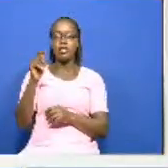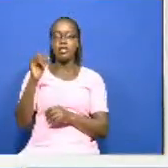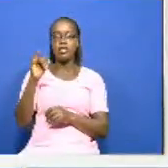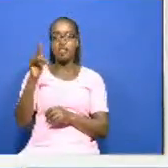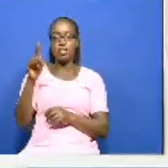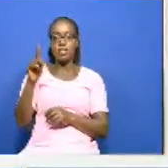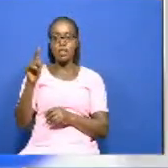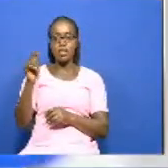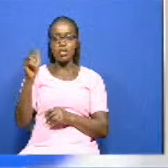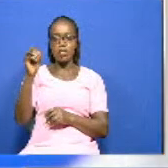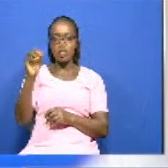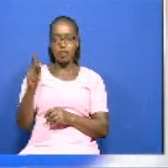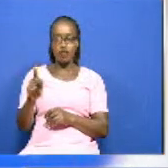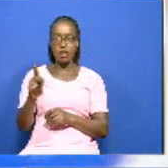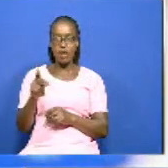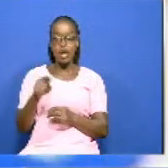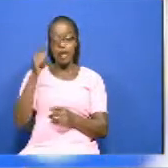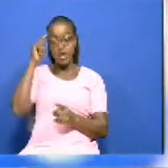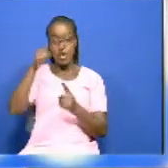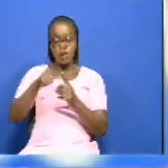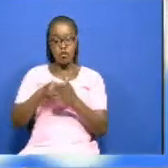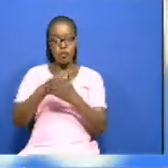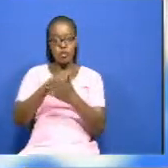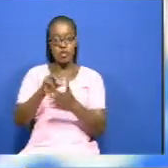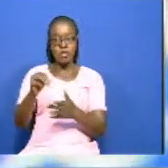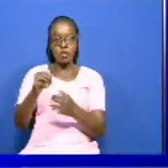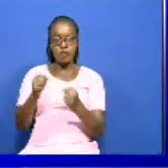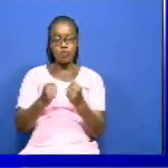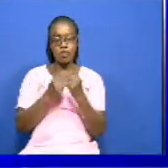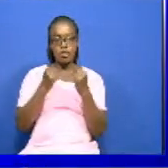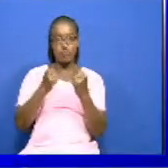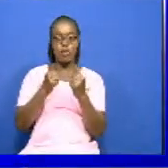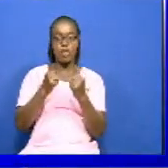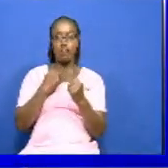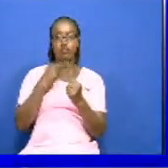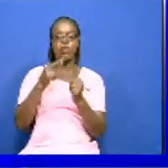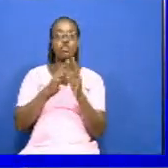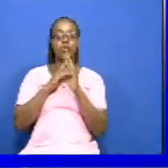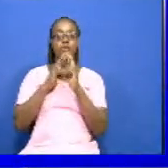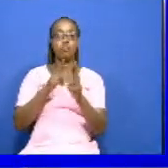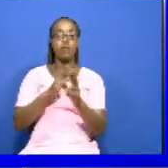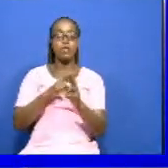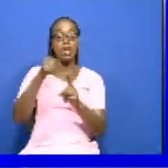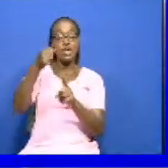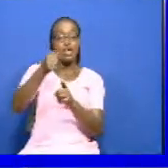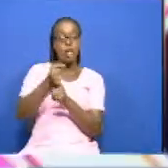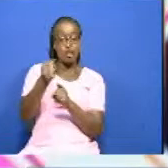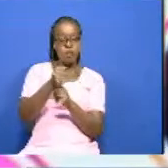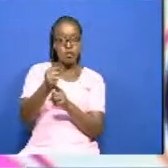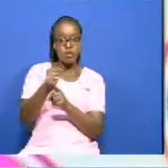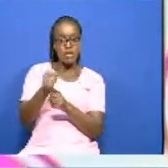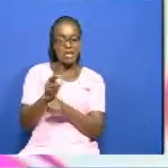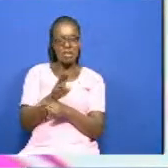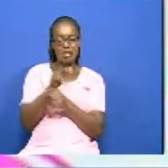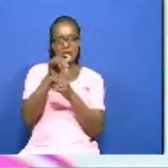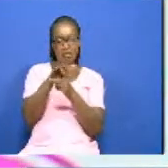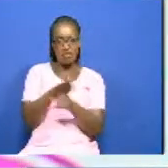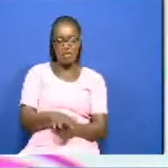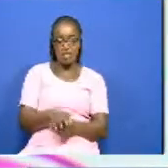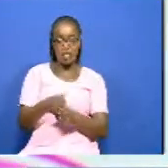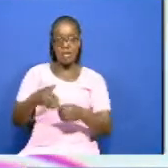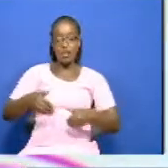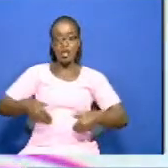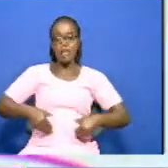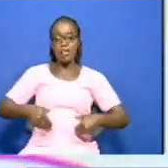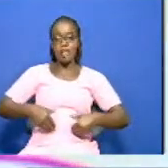International aimed at pushing them to create stronger and more effective ways to report abuse and harassment, especially for young girls and